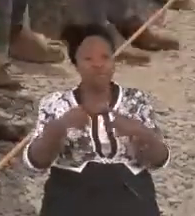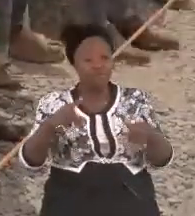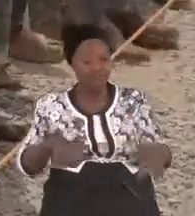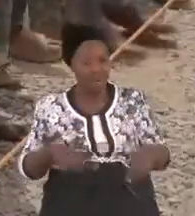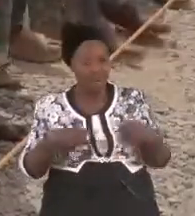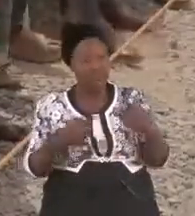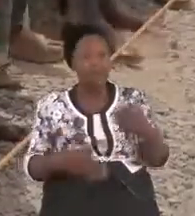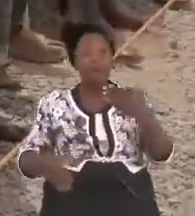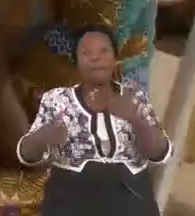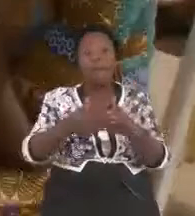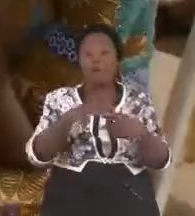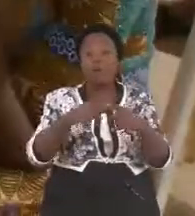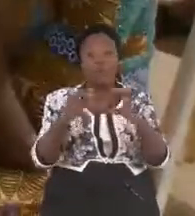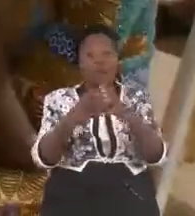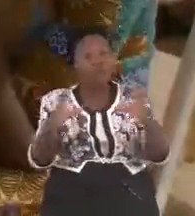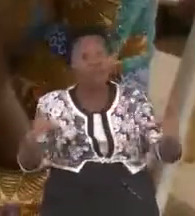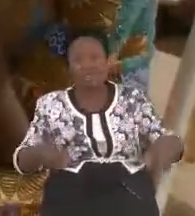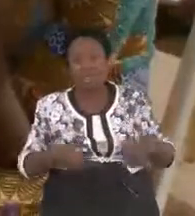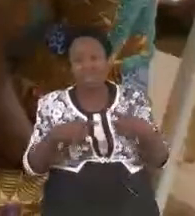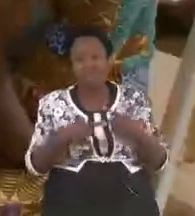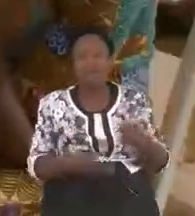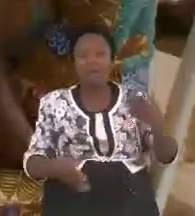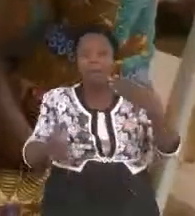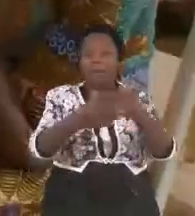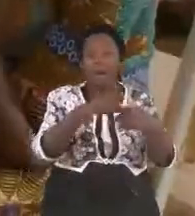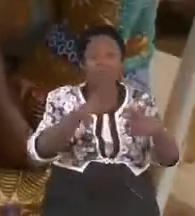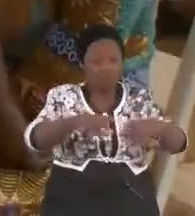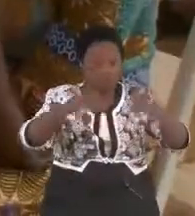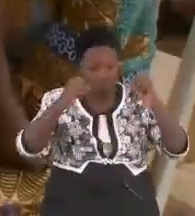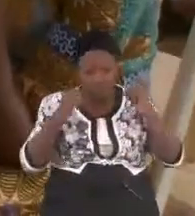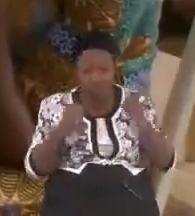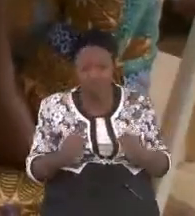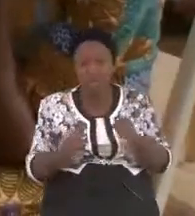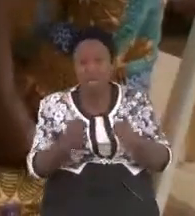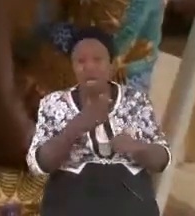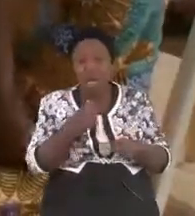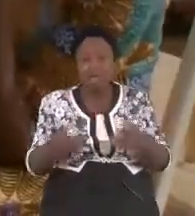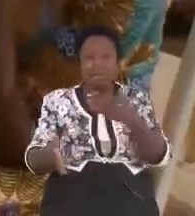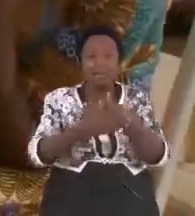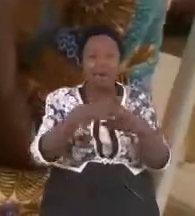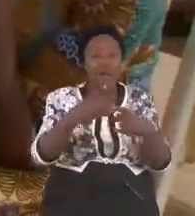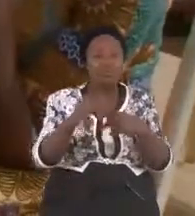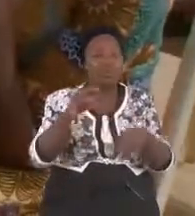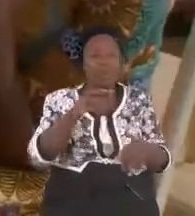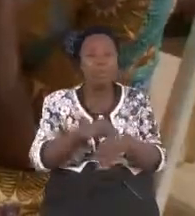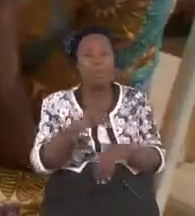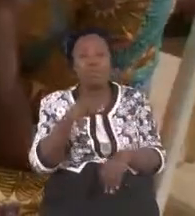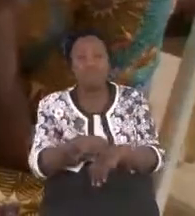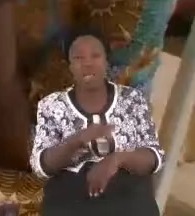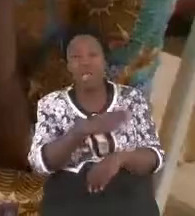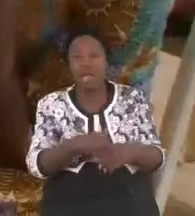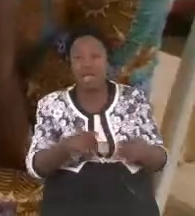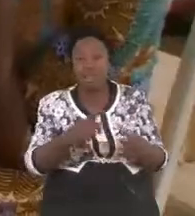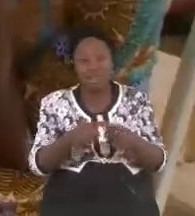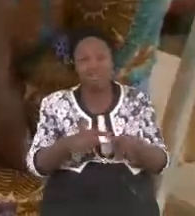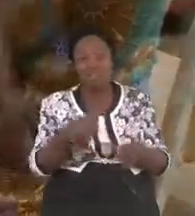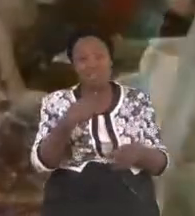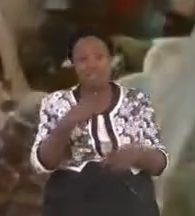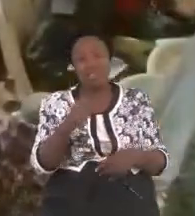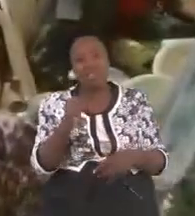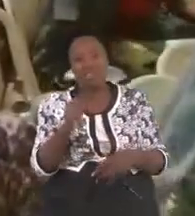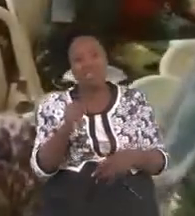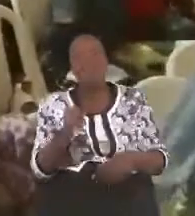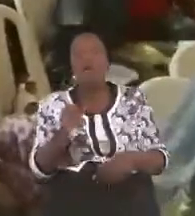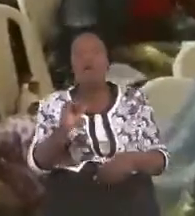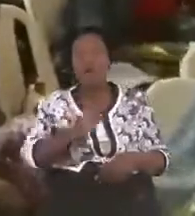to abundant life, back to strength, and back to the ministry. And then he says, I trust